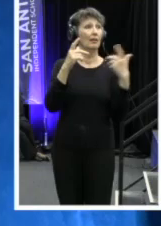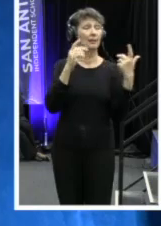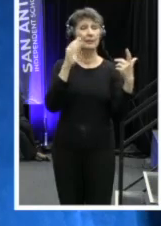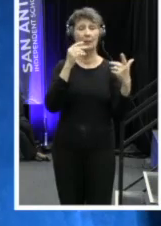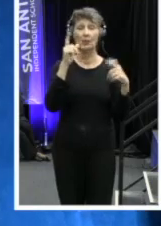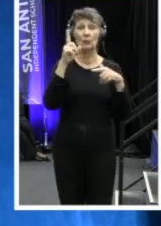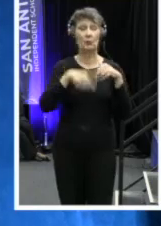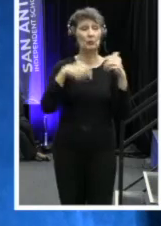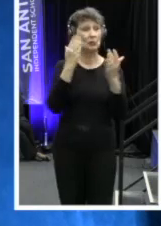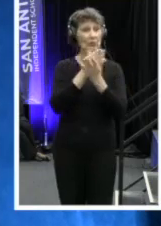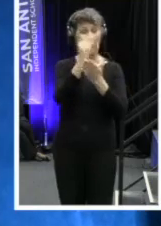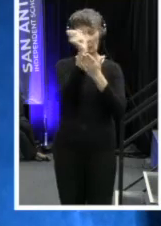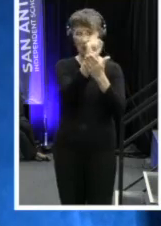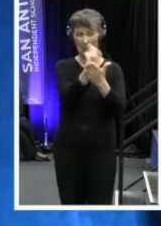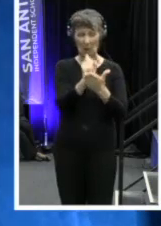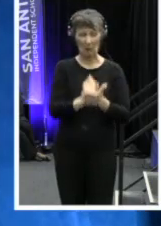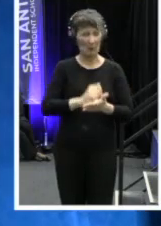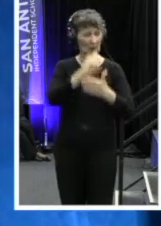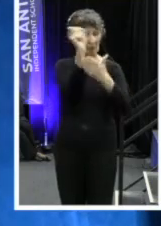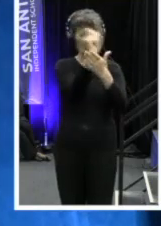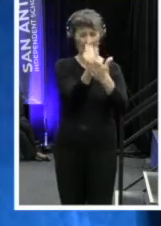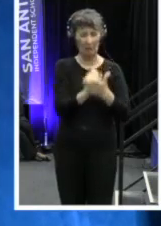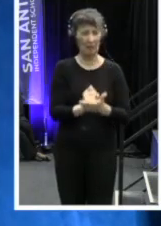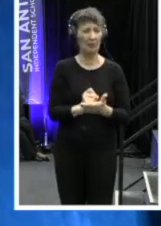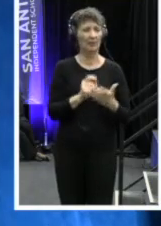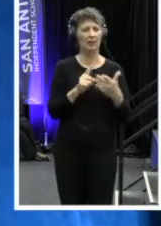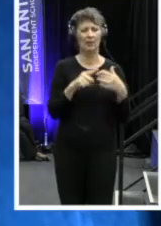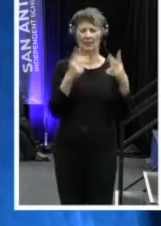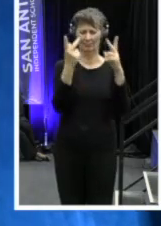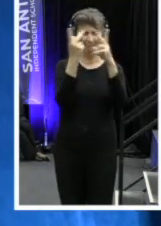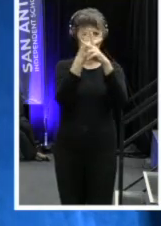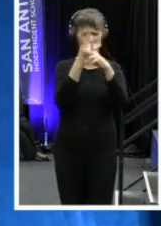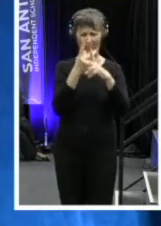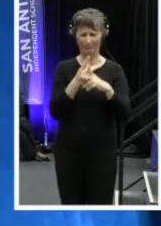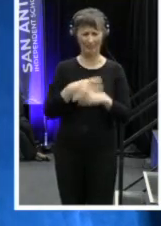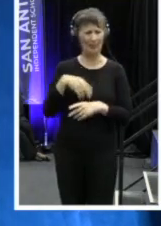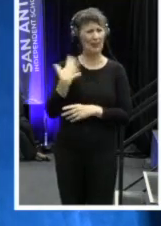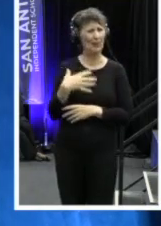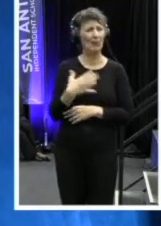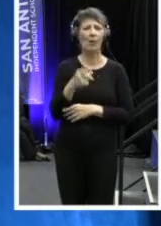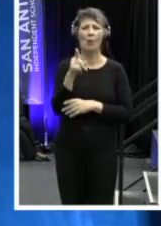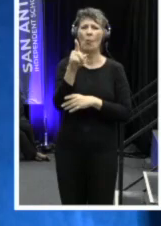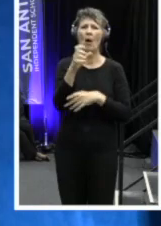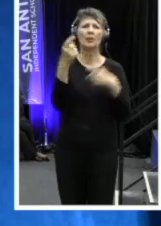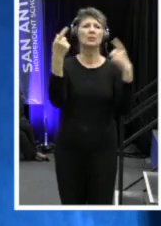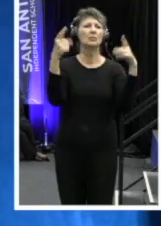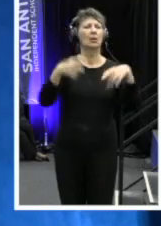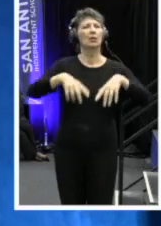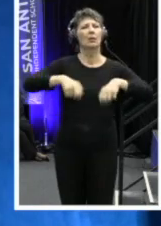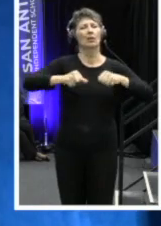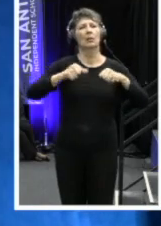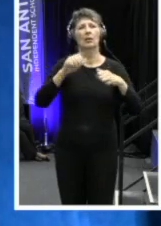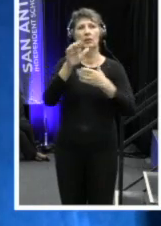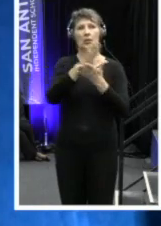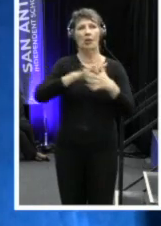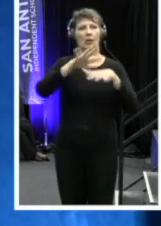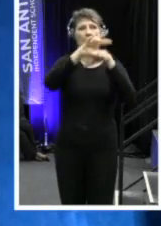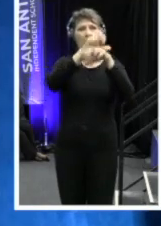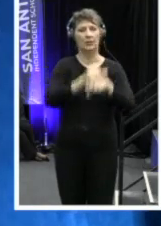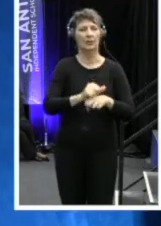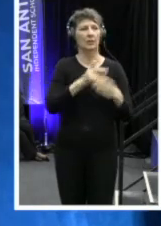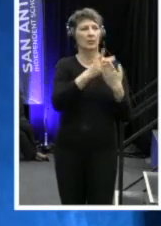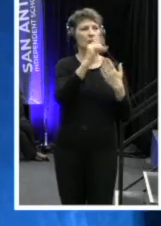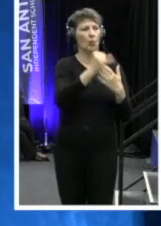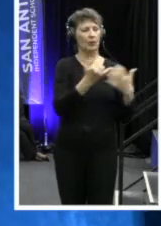endless essays, convoluted algebraic calculations, hundreds of time-consuming college assignments and